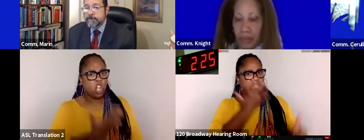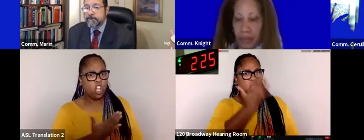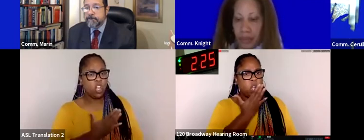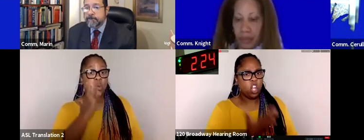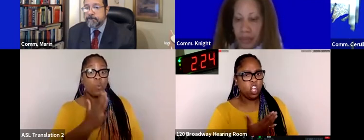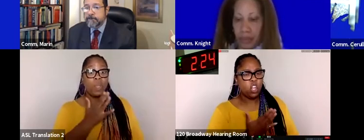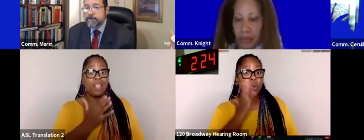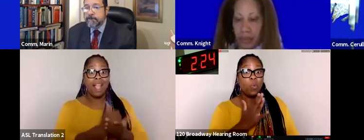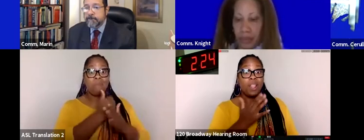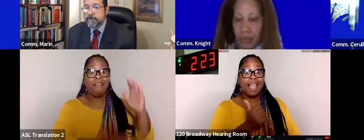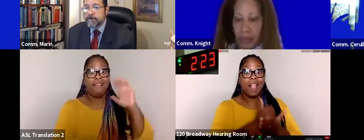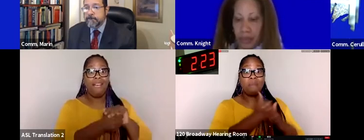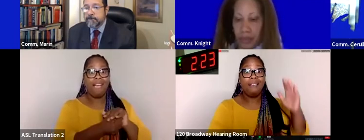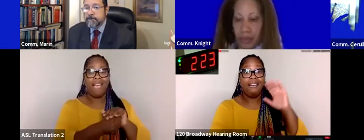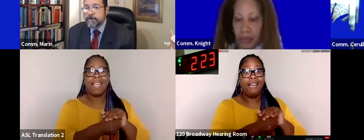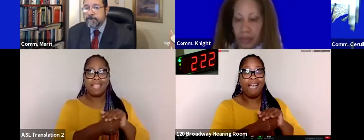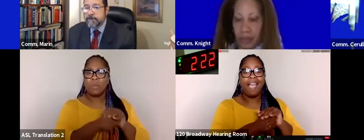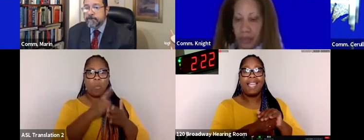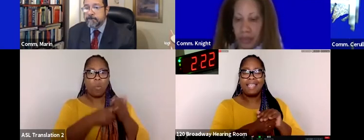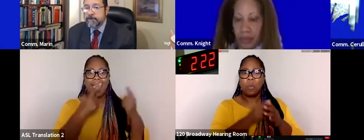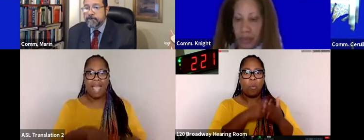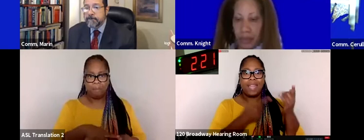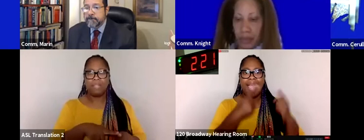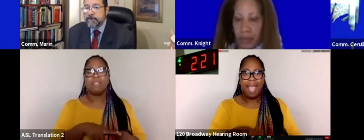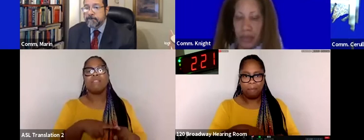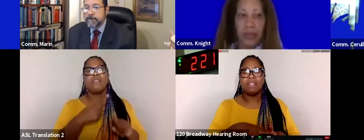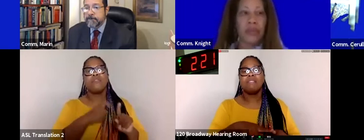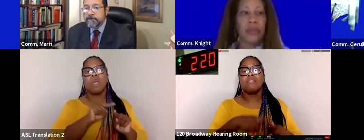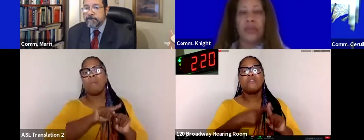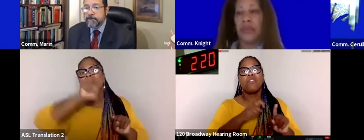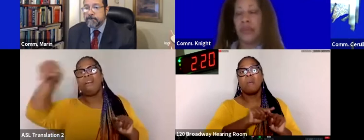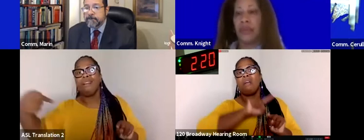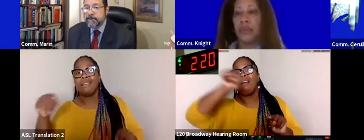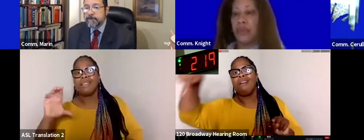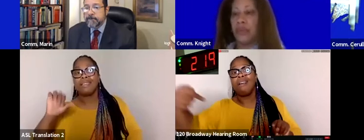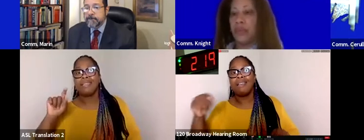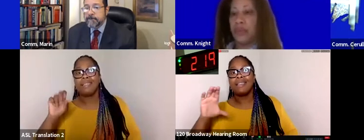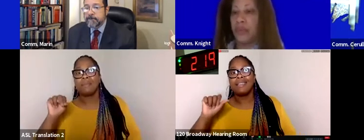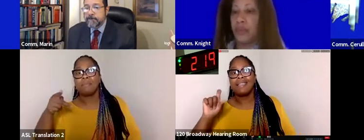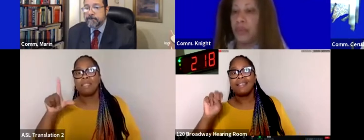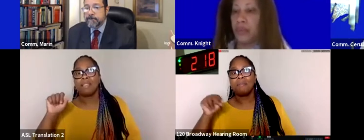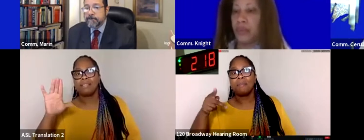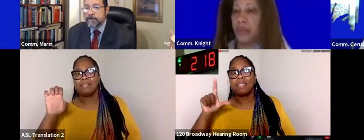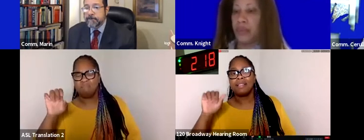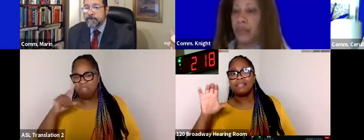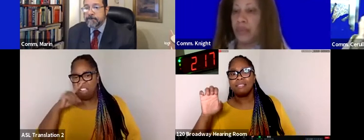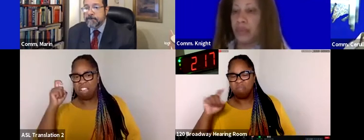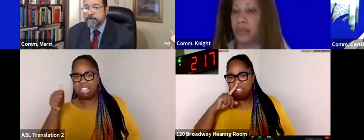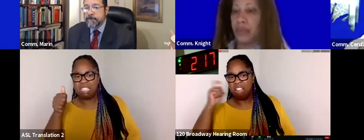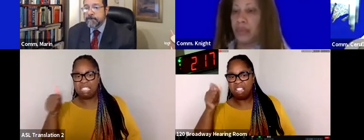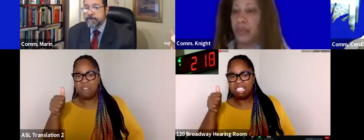the results of rejecting a zoning change on the other side of Caton Place, where a relatively ugly self-storage